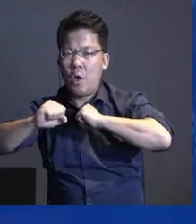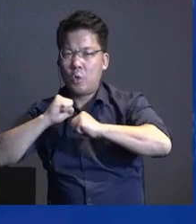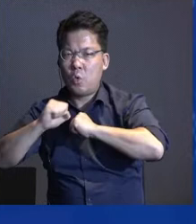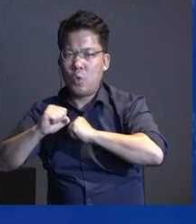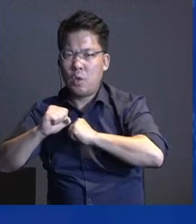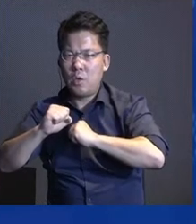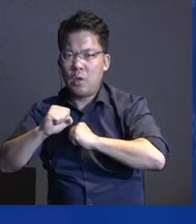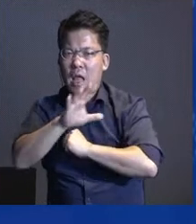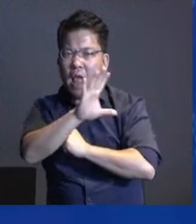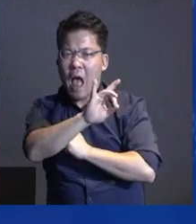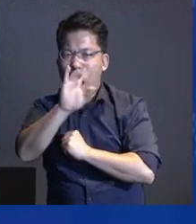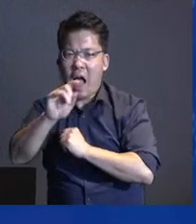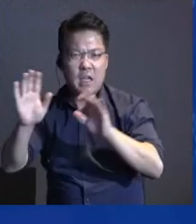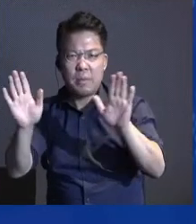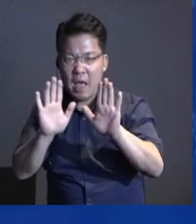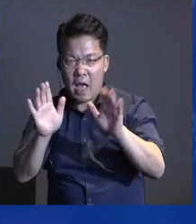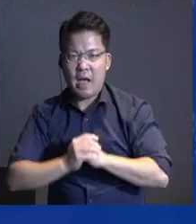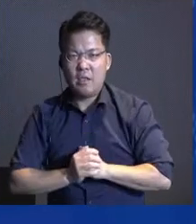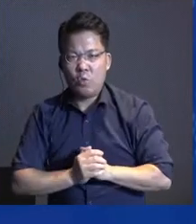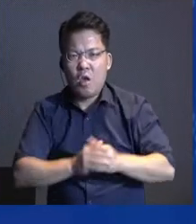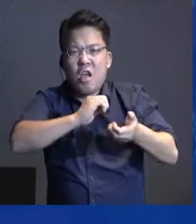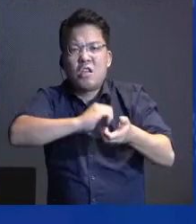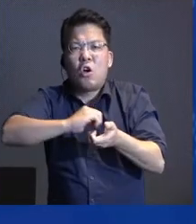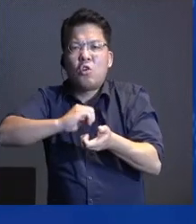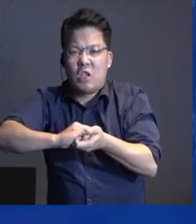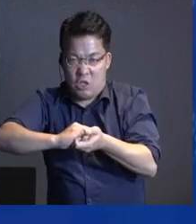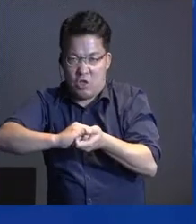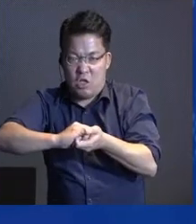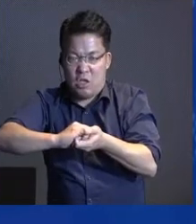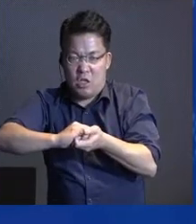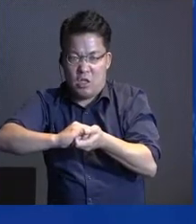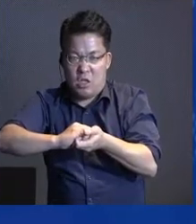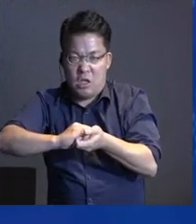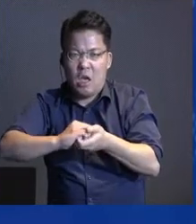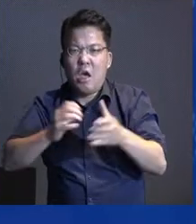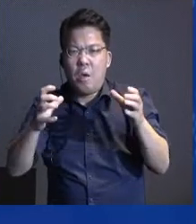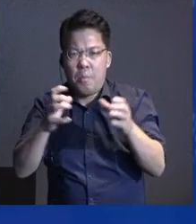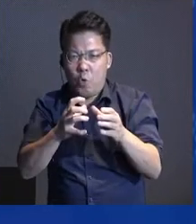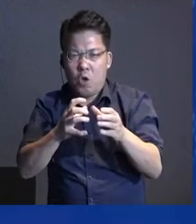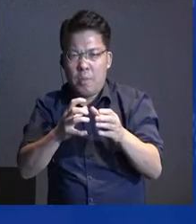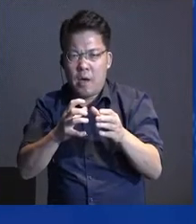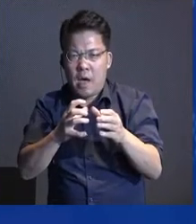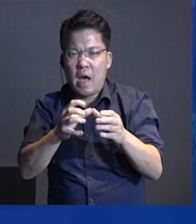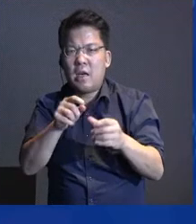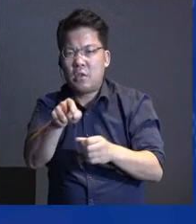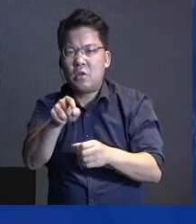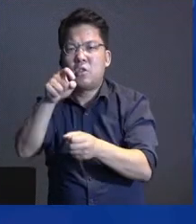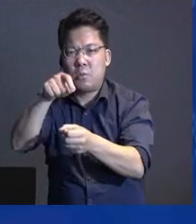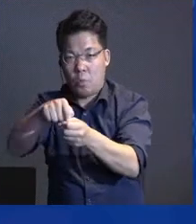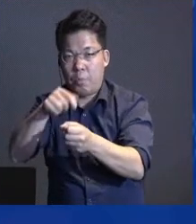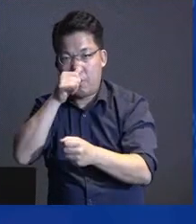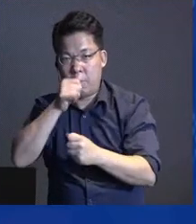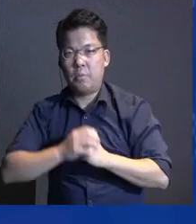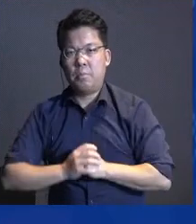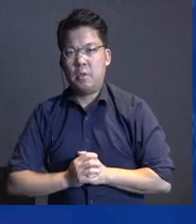Also you could also call it a storytelling cafe, but with a very low threshold.